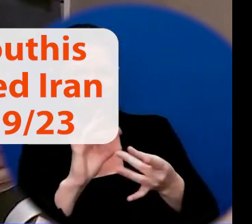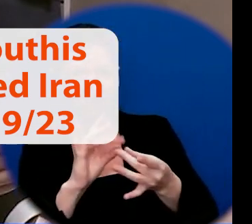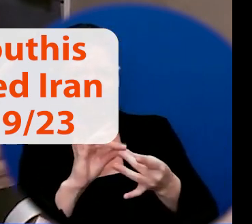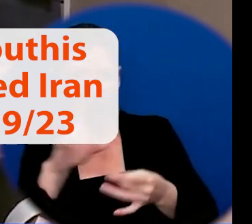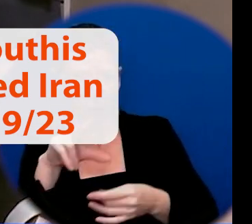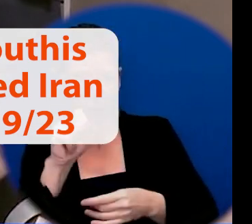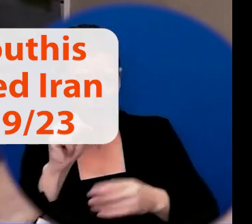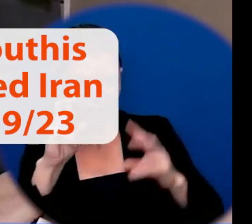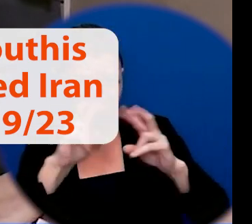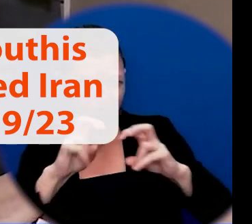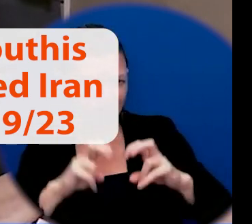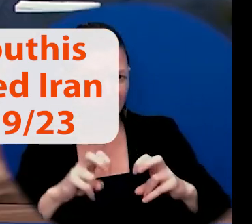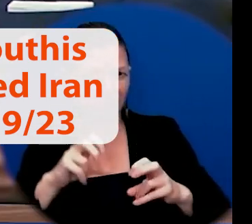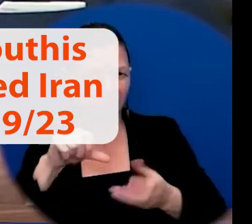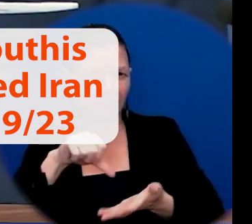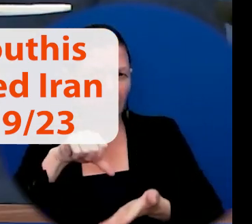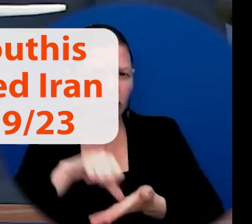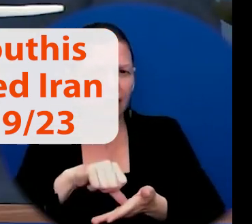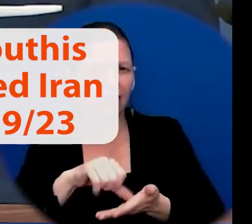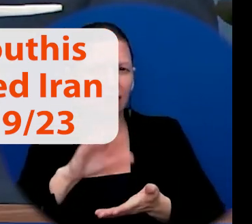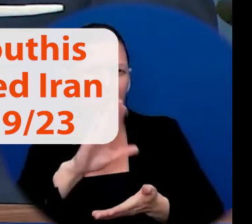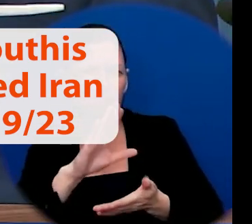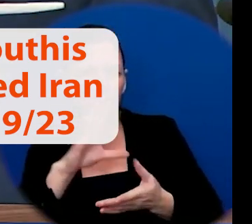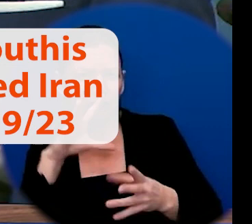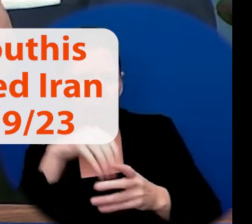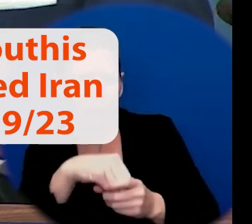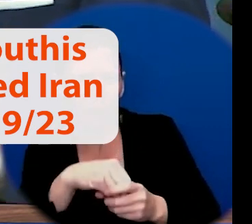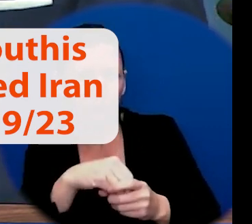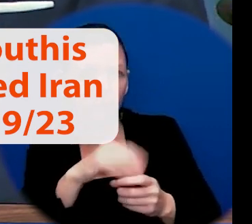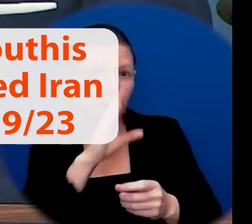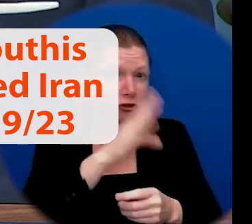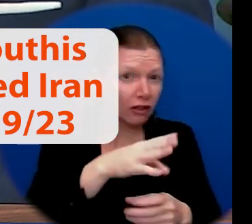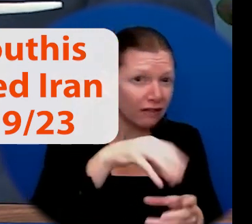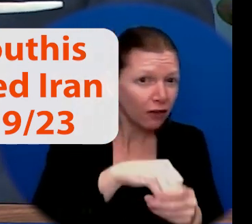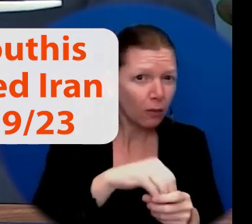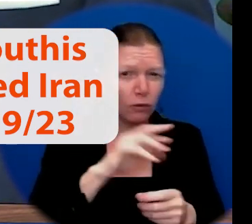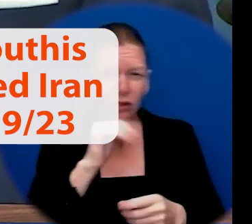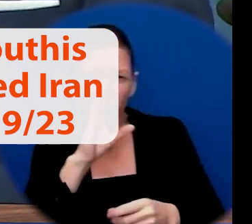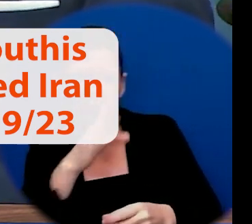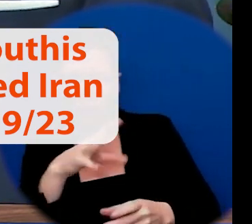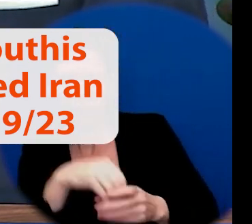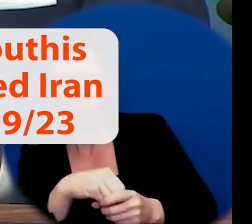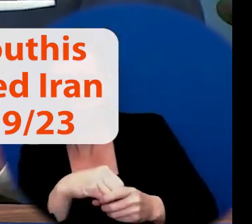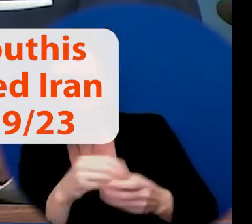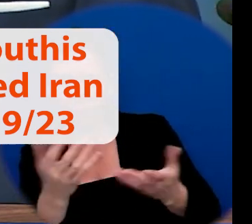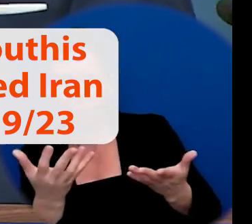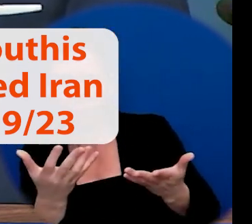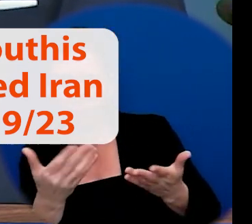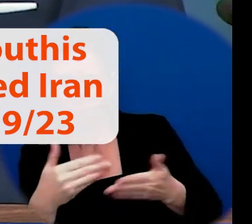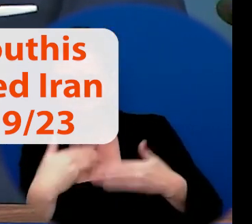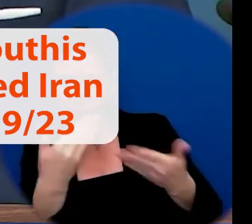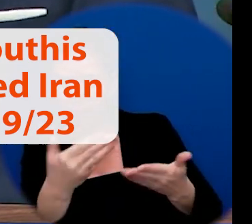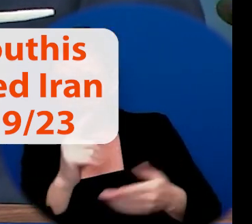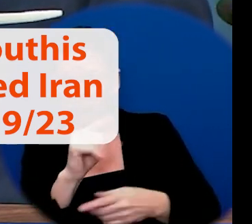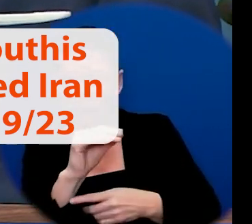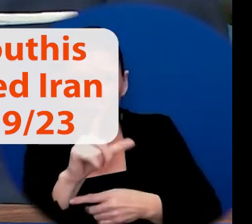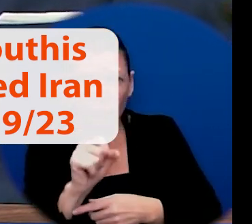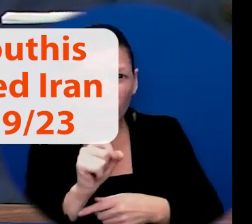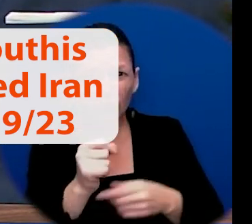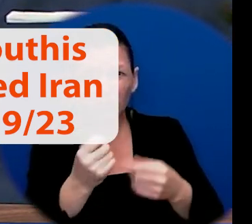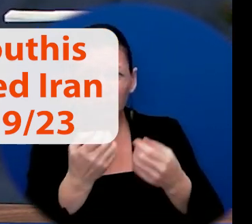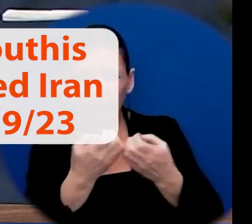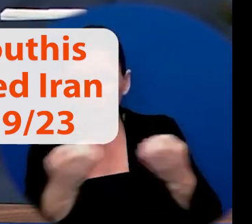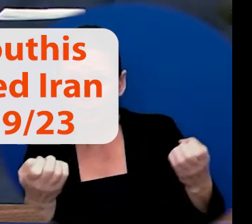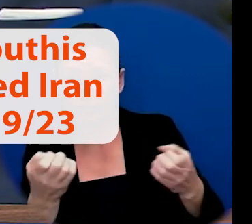changed? All I can tell you is what I've said before. I mean, they are certainly providing the means, the tools, the capabilities, the weapons through which the